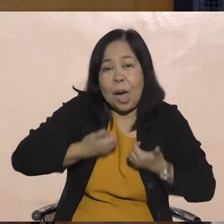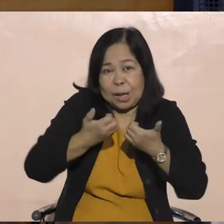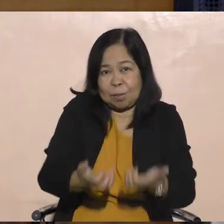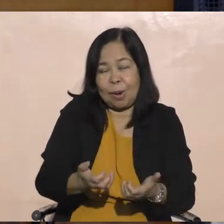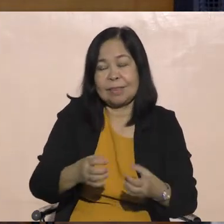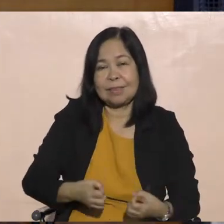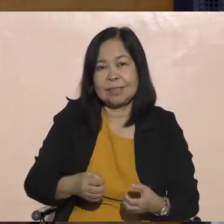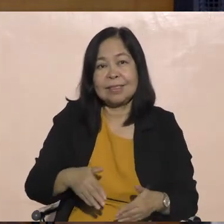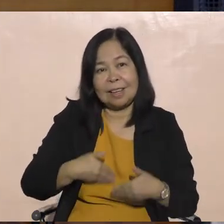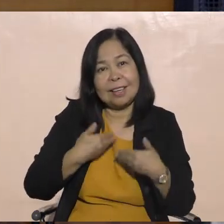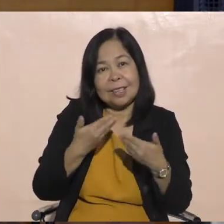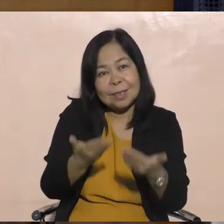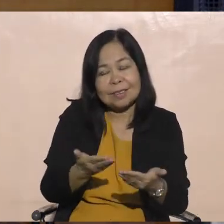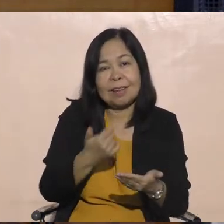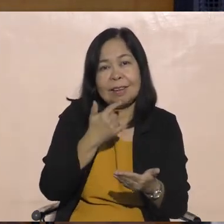my brother would have not died.